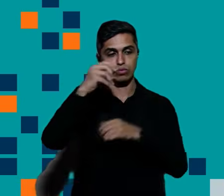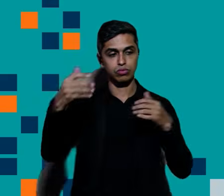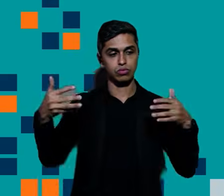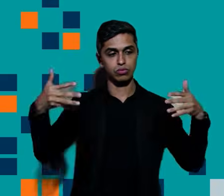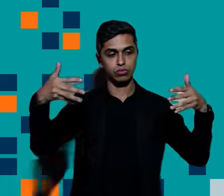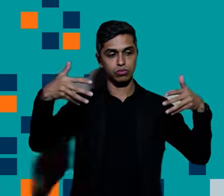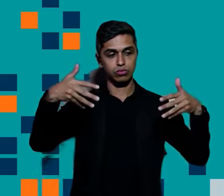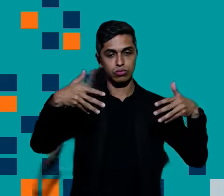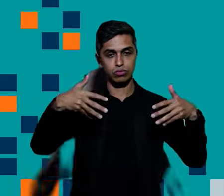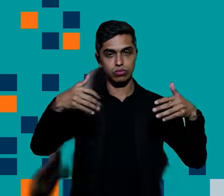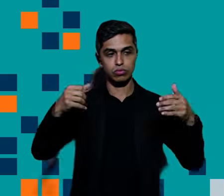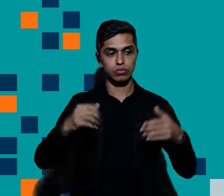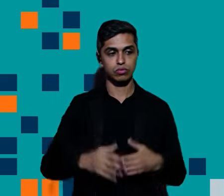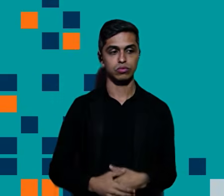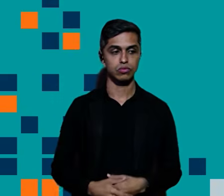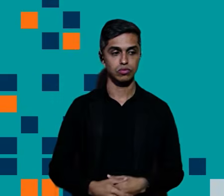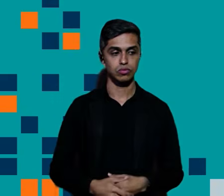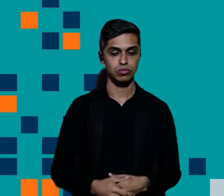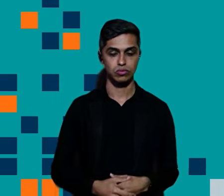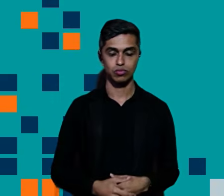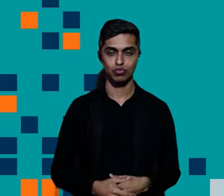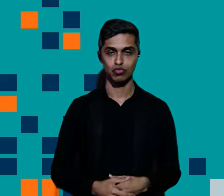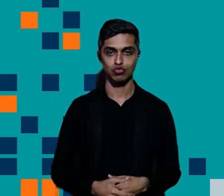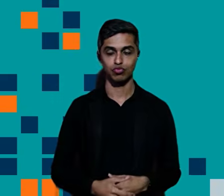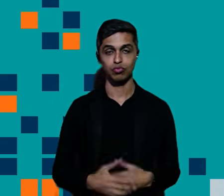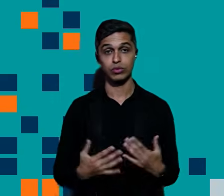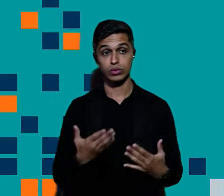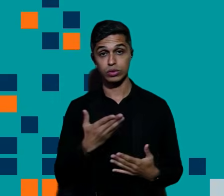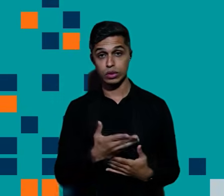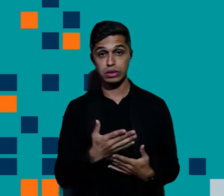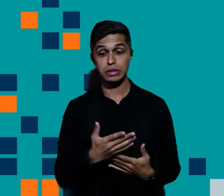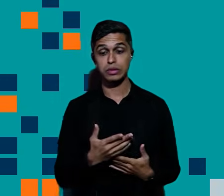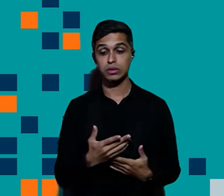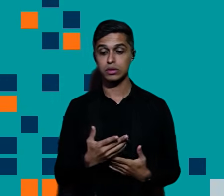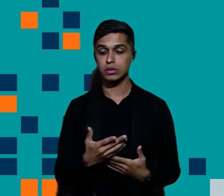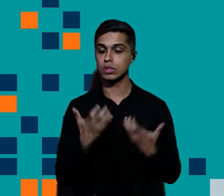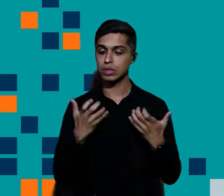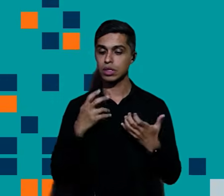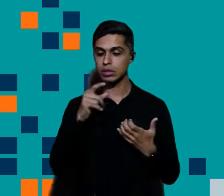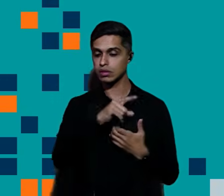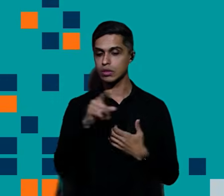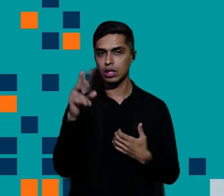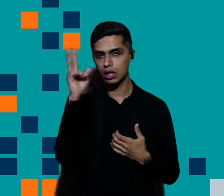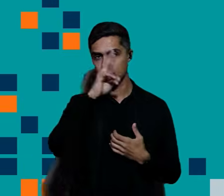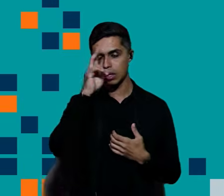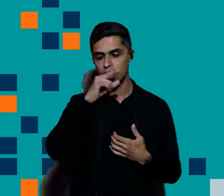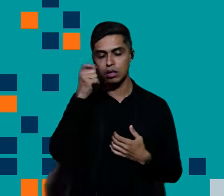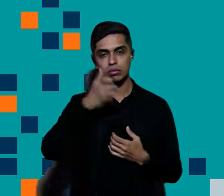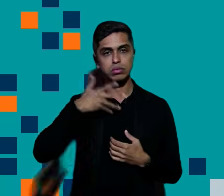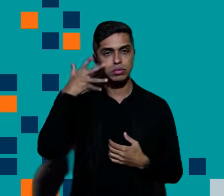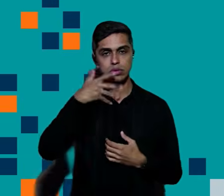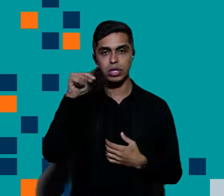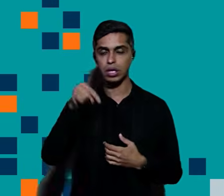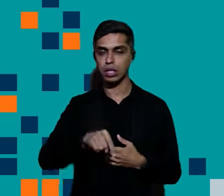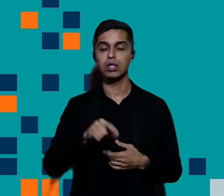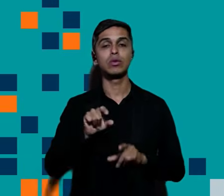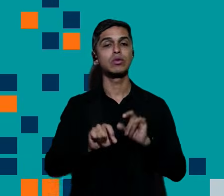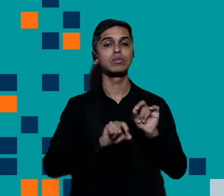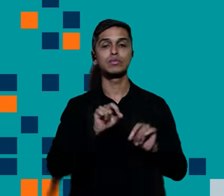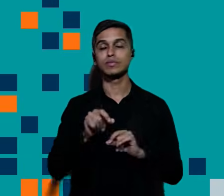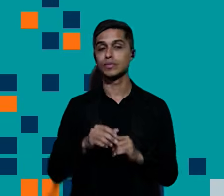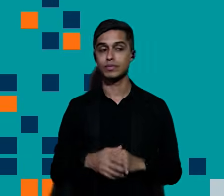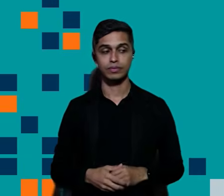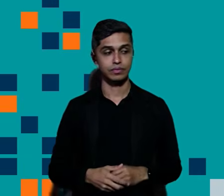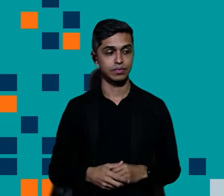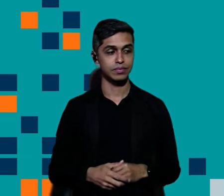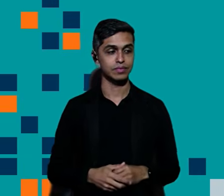If there is one thing you remember from this lecture, if there is only one thing you remember, I